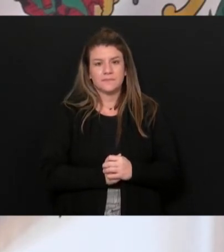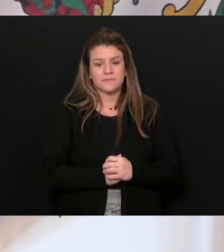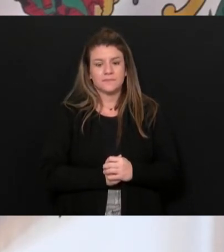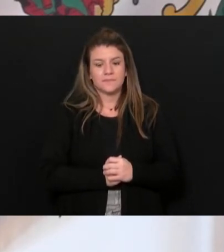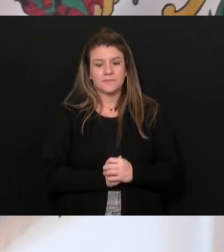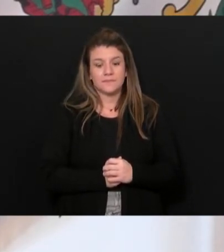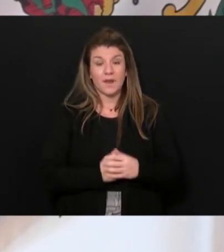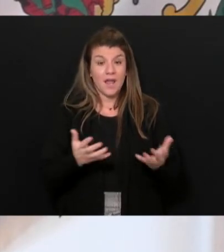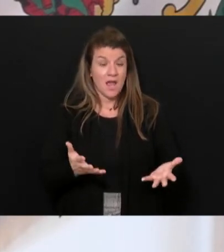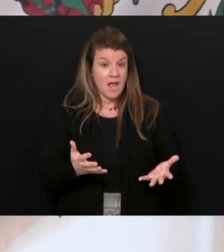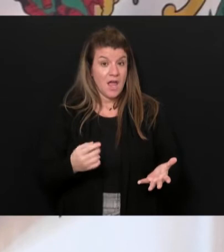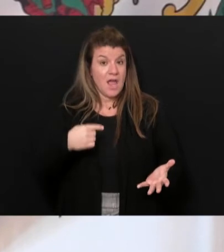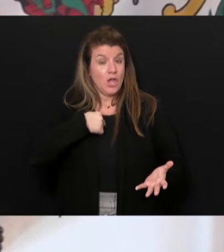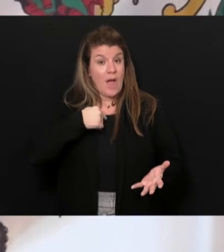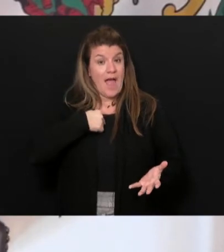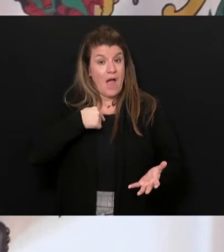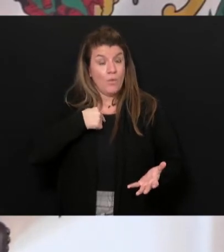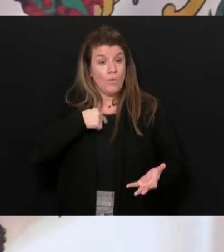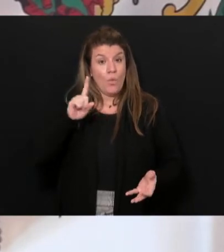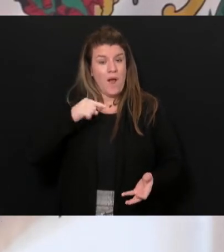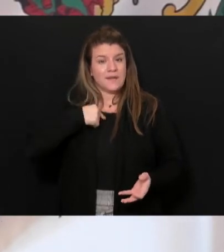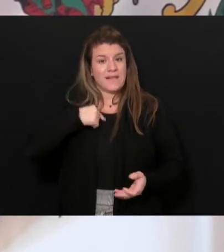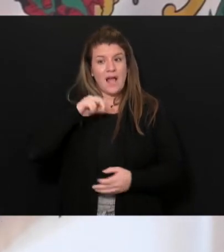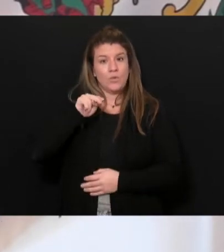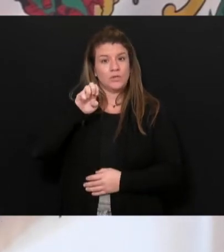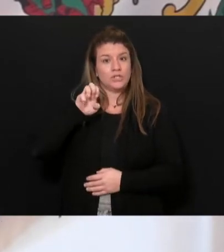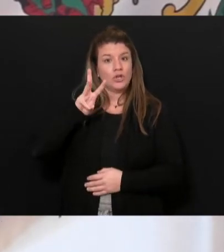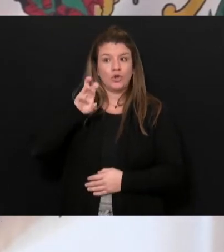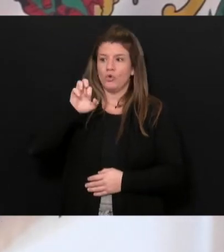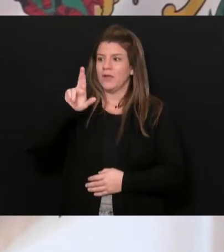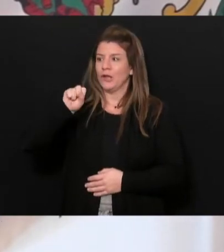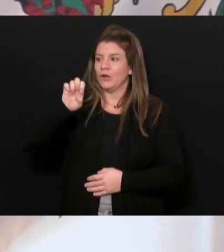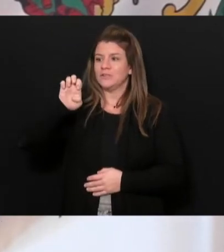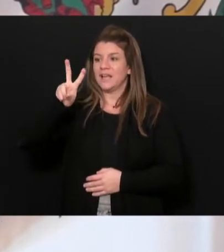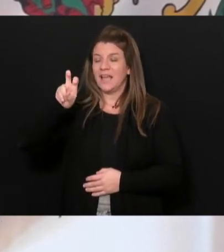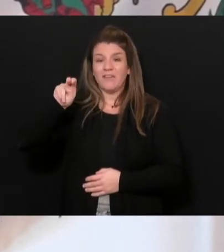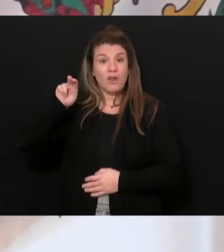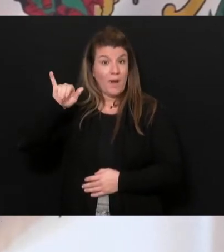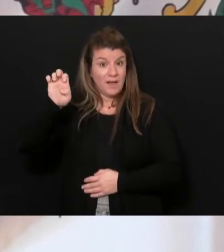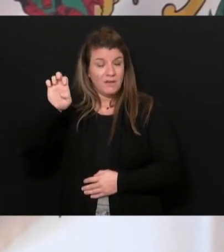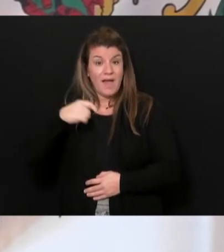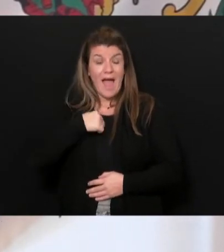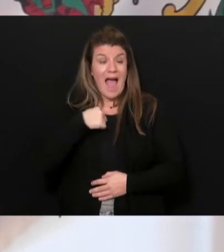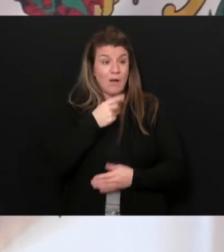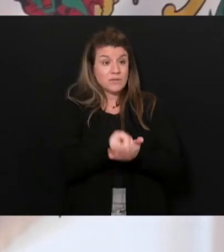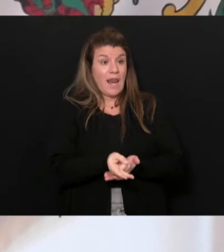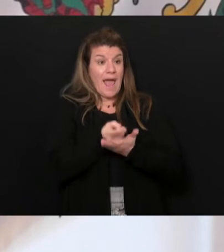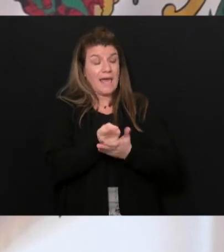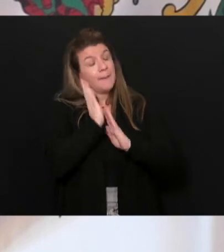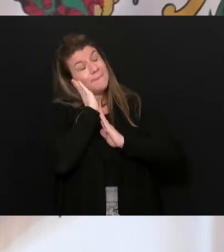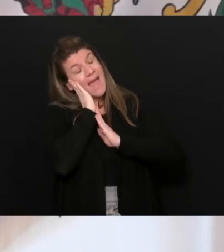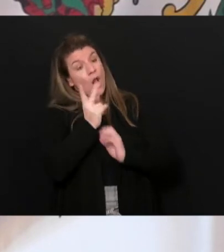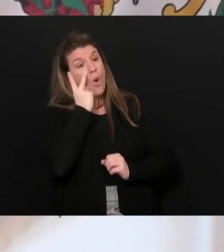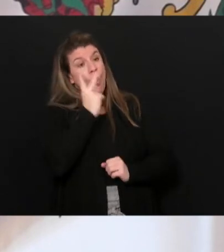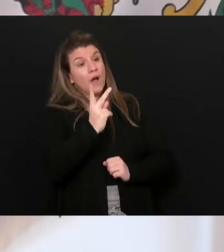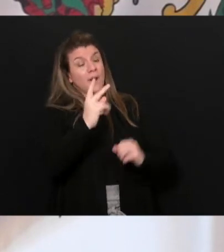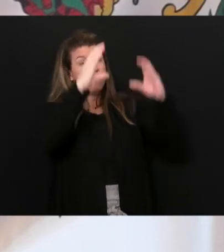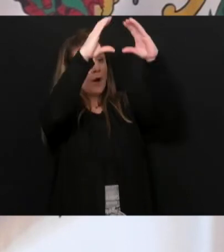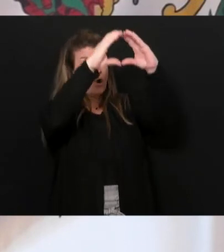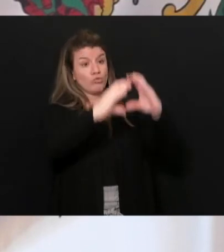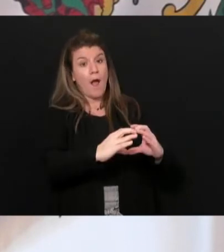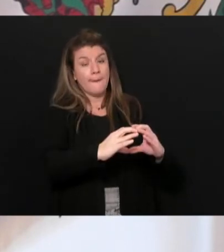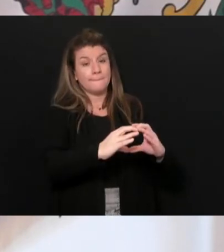I was on New Year's Eve? I was laying in the bed watching the ball drop, rolled over watching,